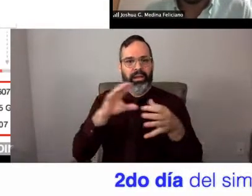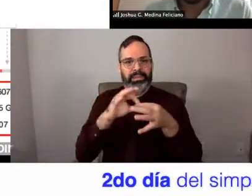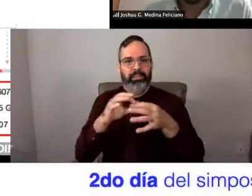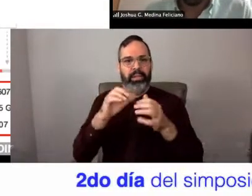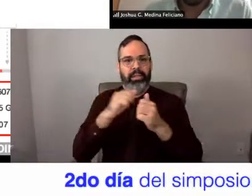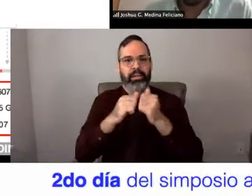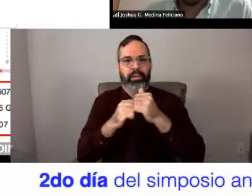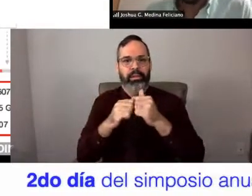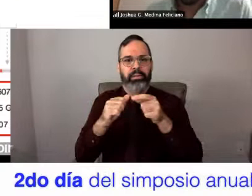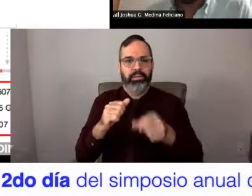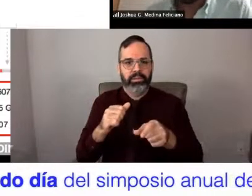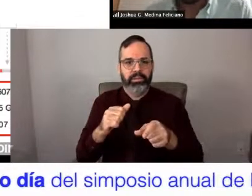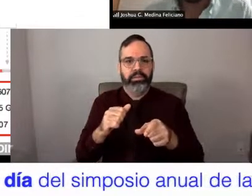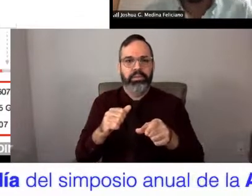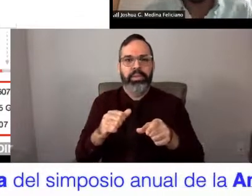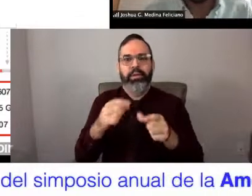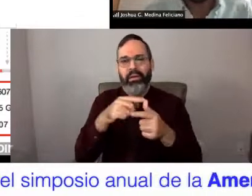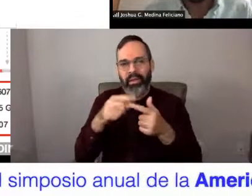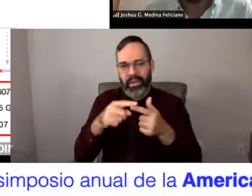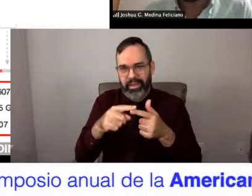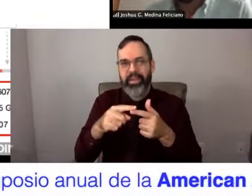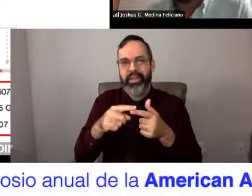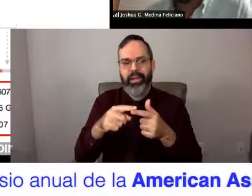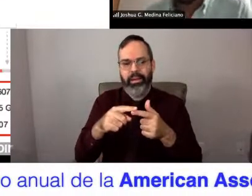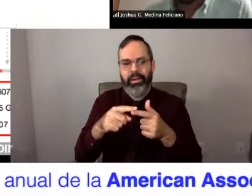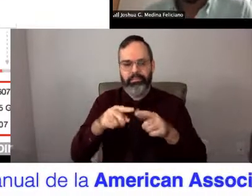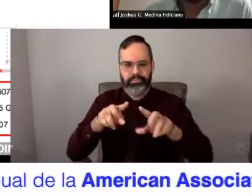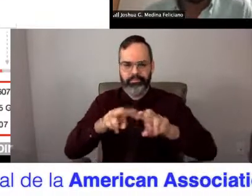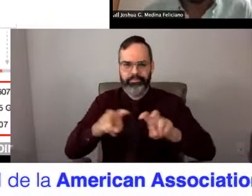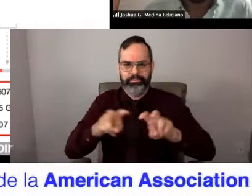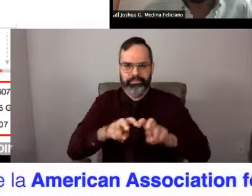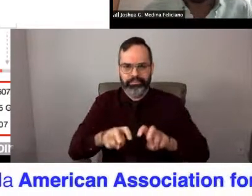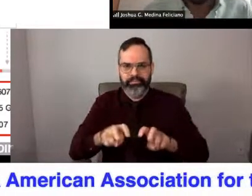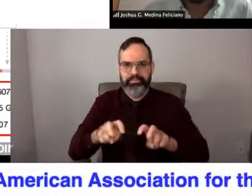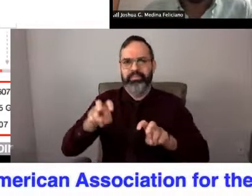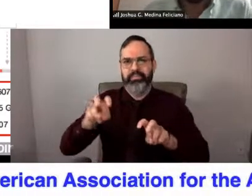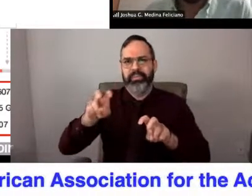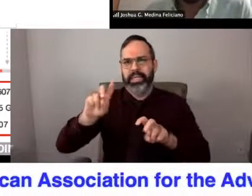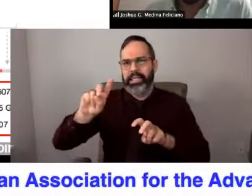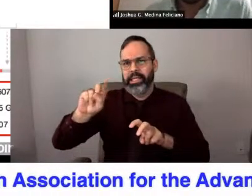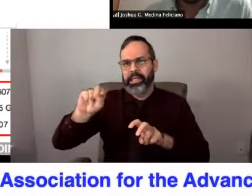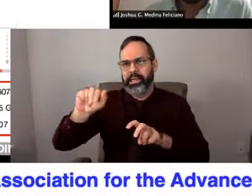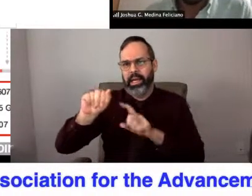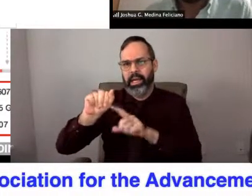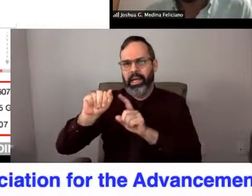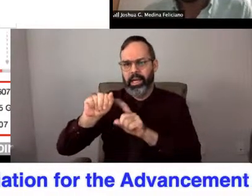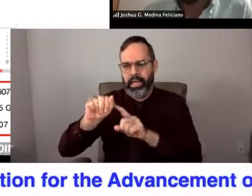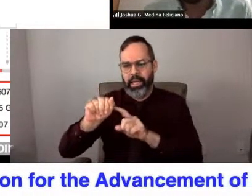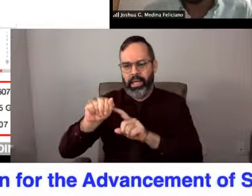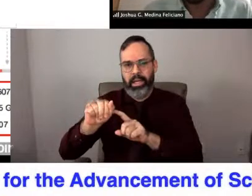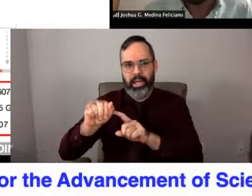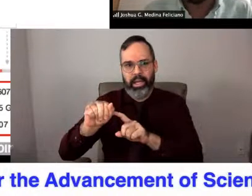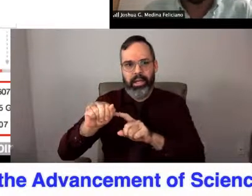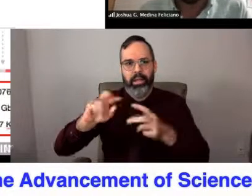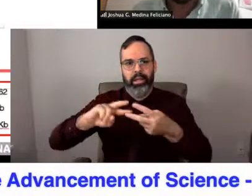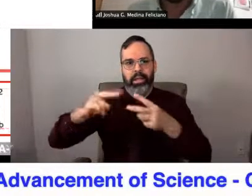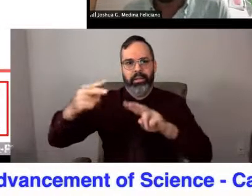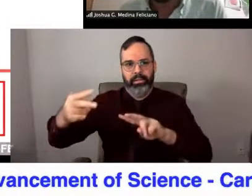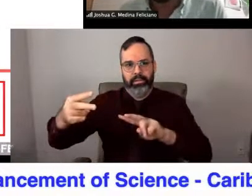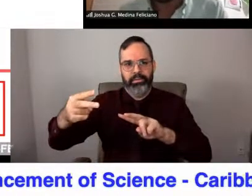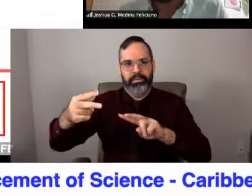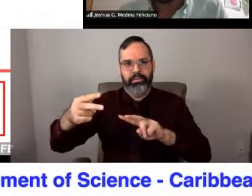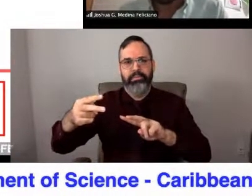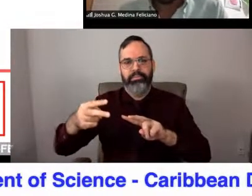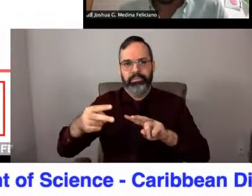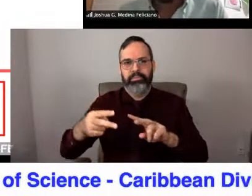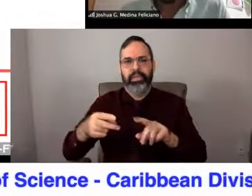tissue, and then was sequenced using Illumina. This was followed up using Platanus assembler for the contig